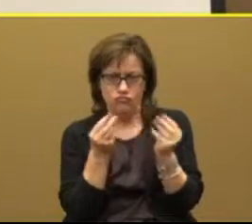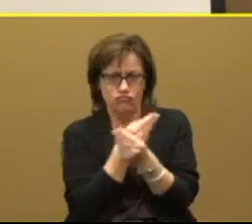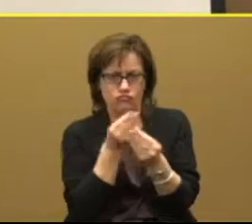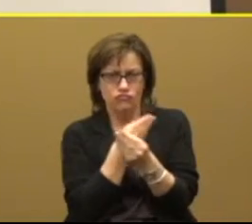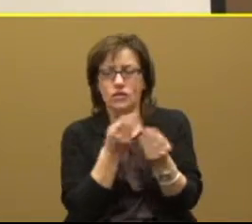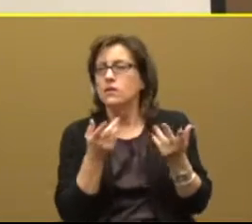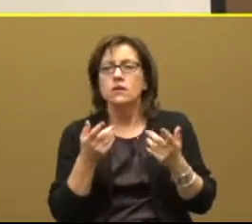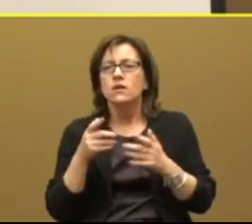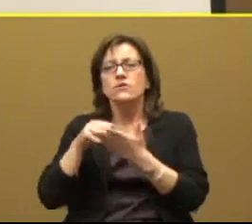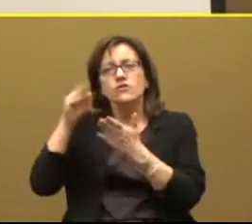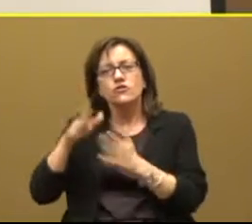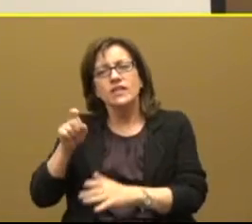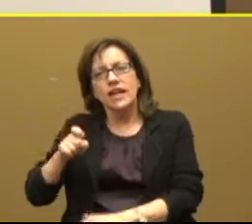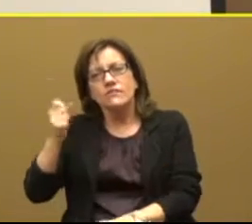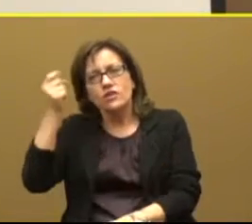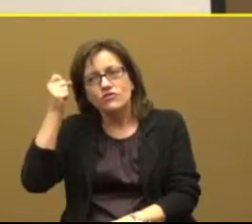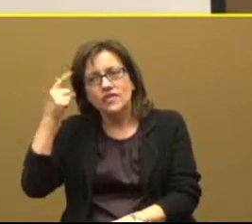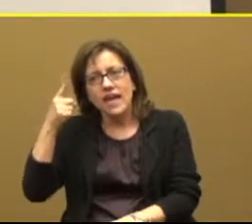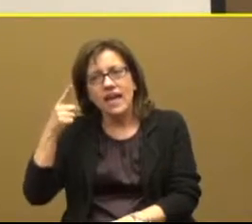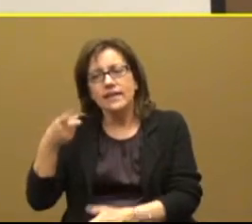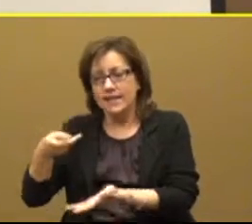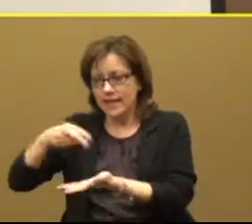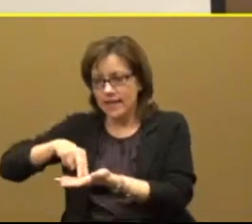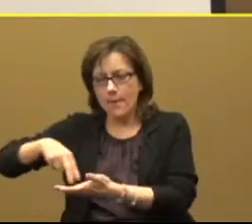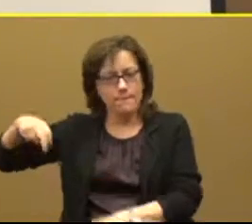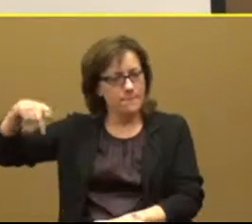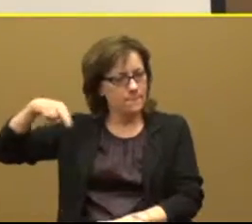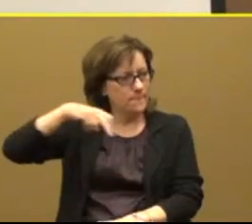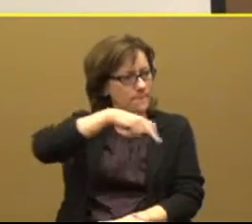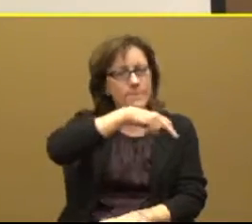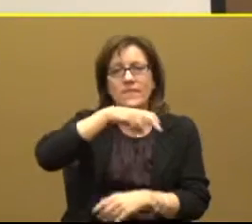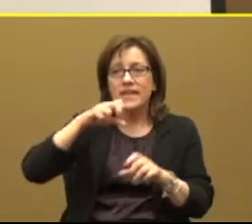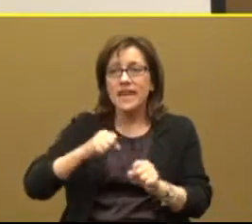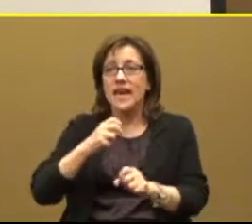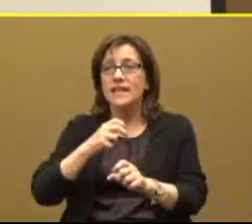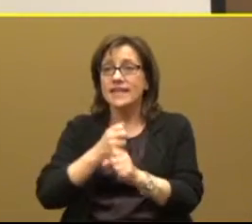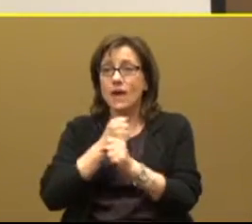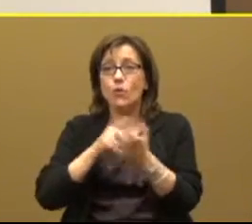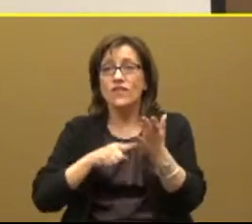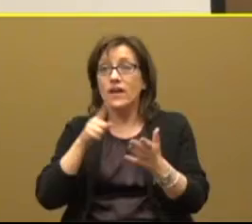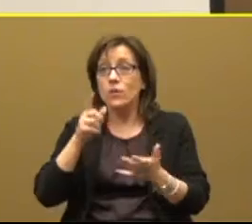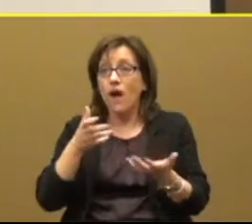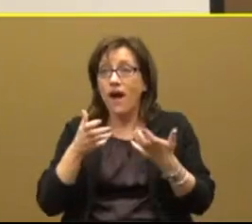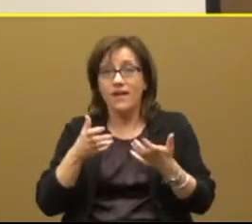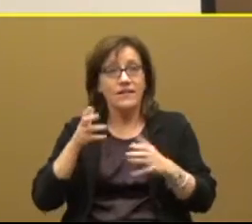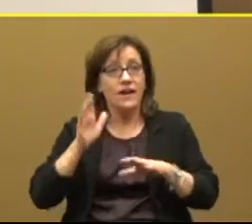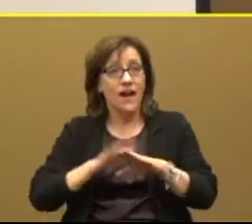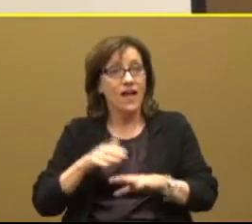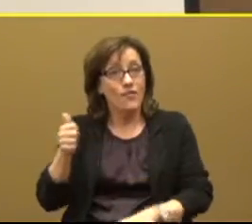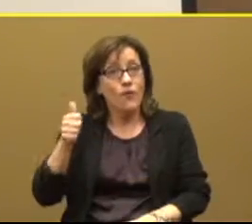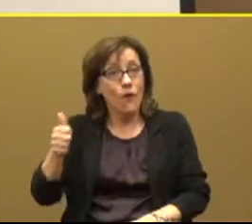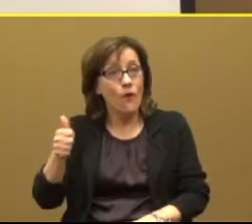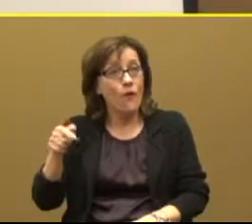can travel and they can get their needs met on their own. This is about initiation. Remember in phase